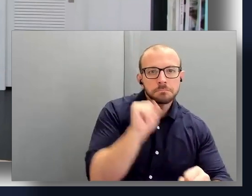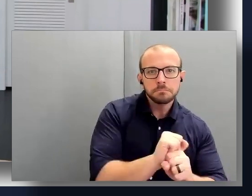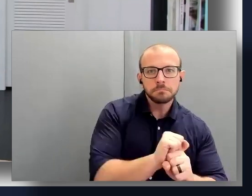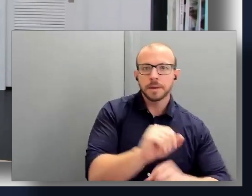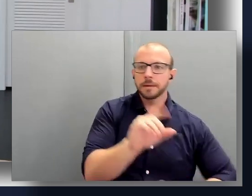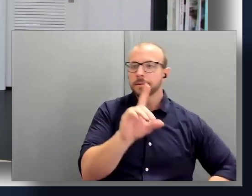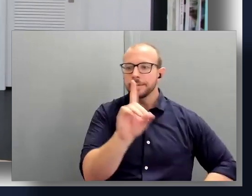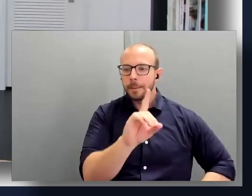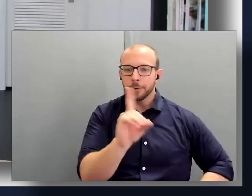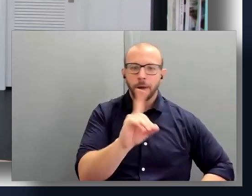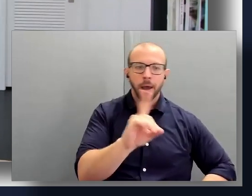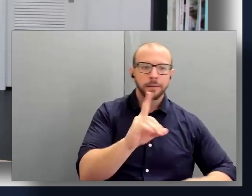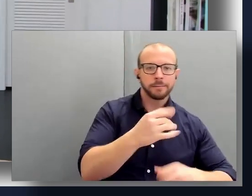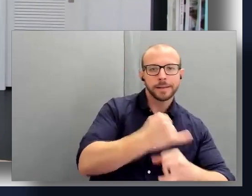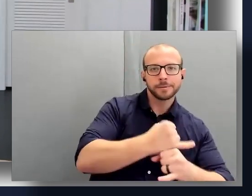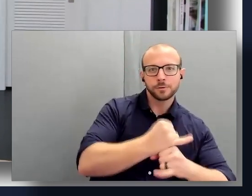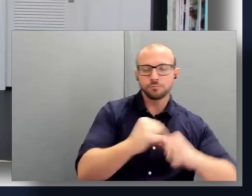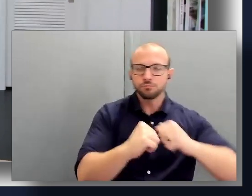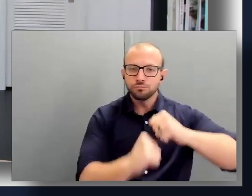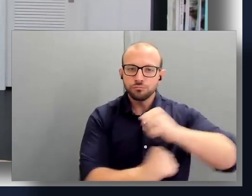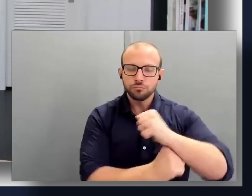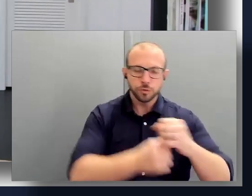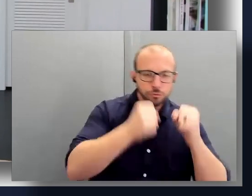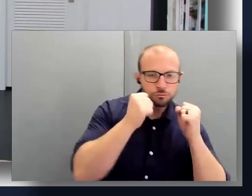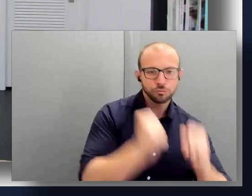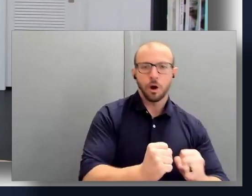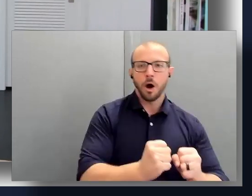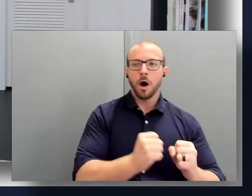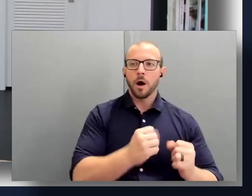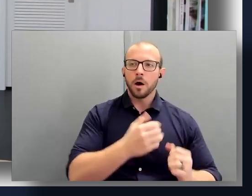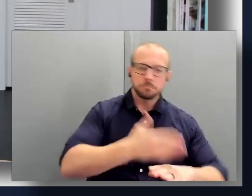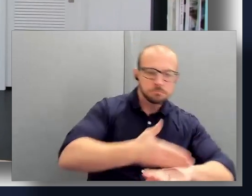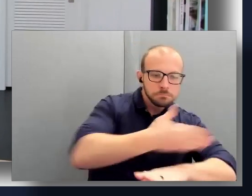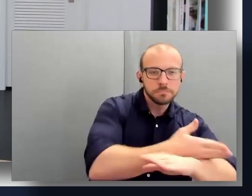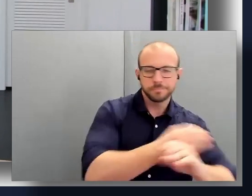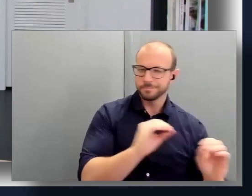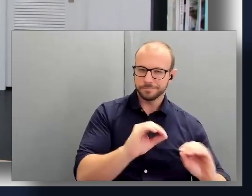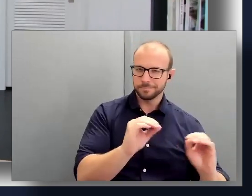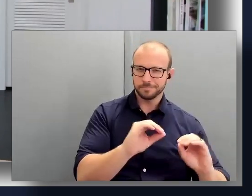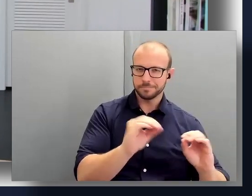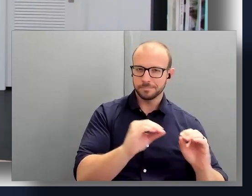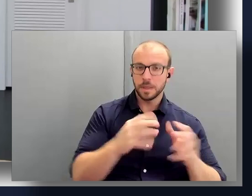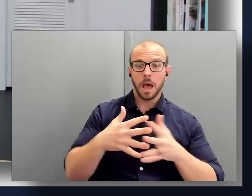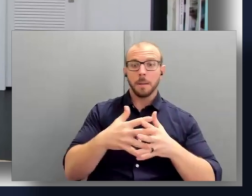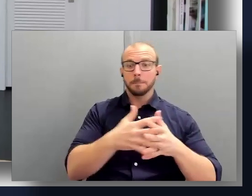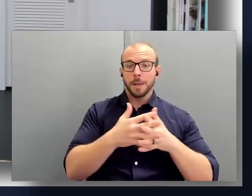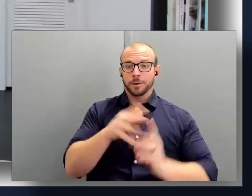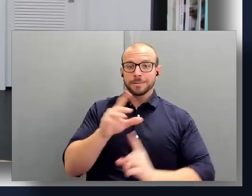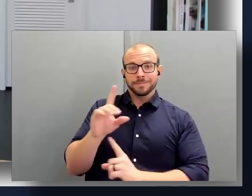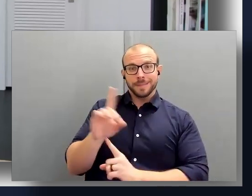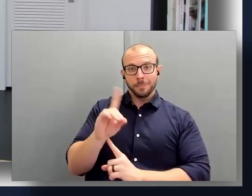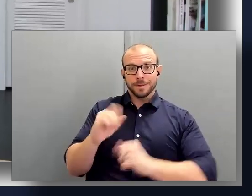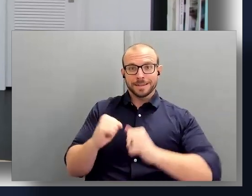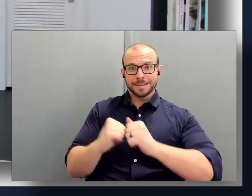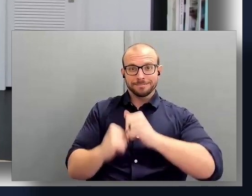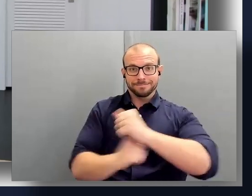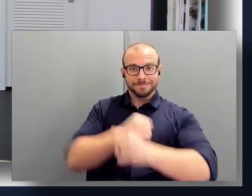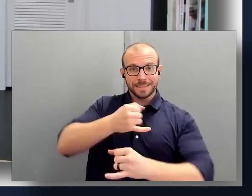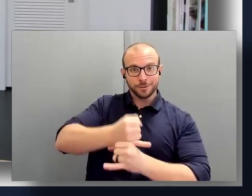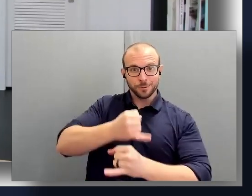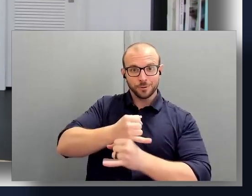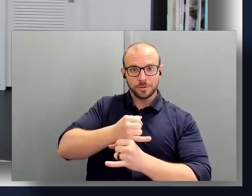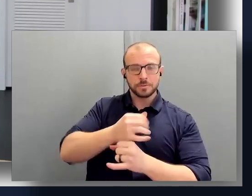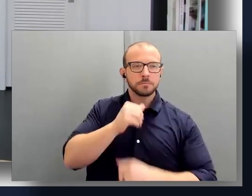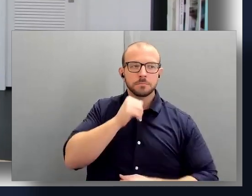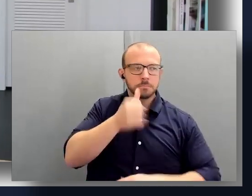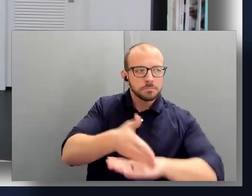of strengthening of democratic institutions. America's democratic institutions are no stronger today